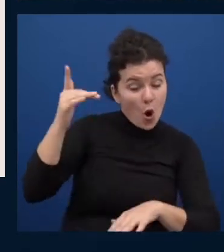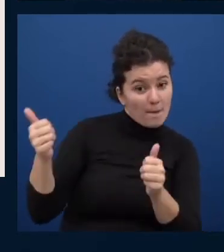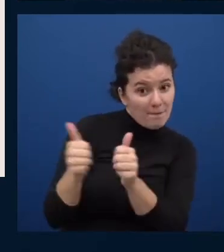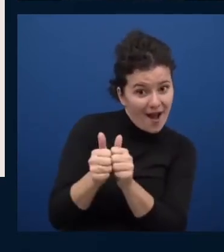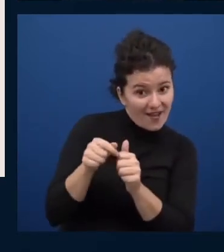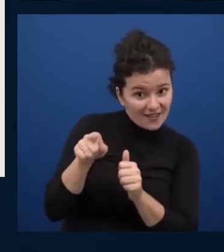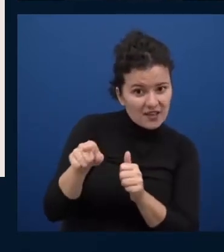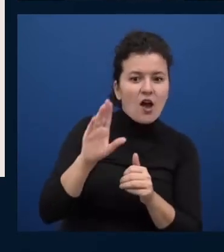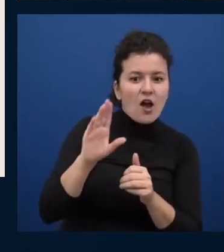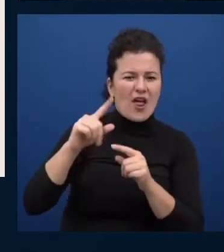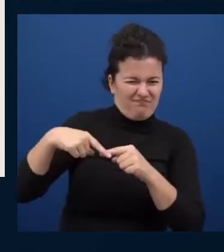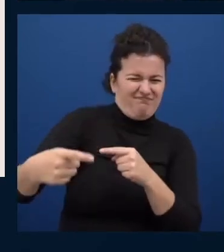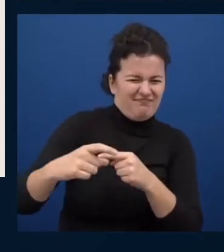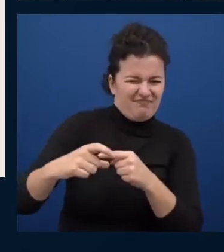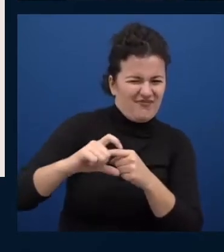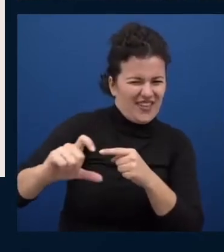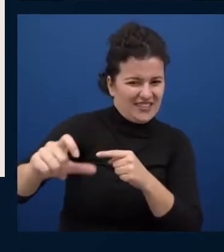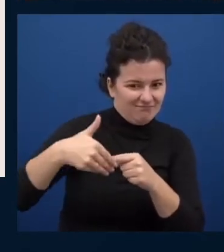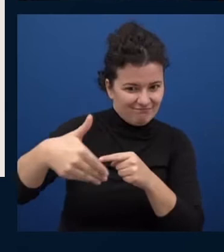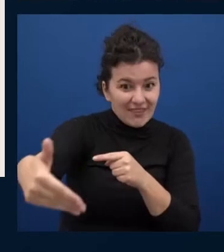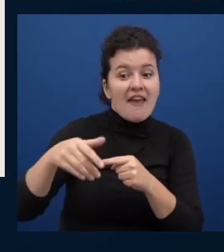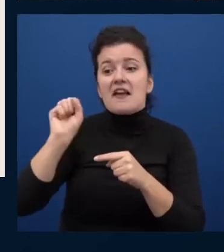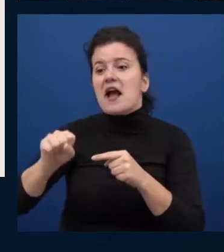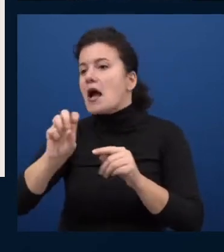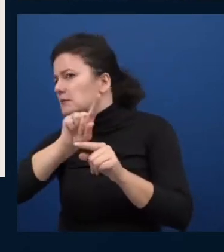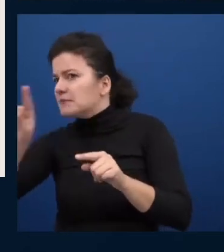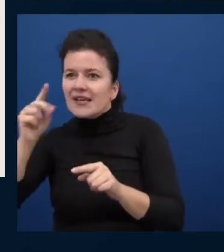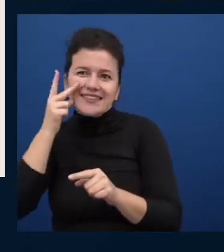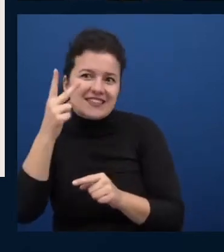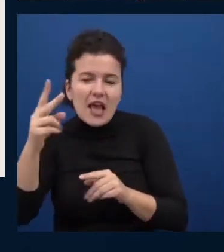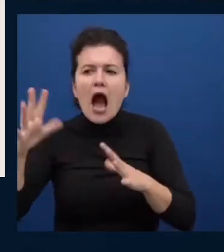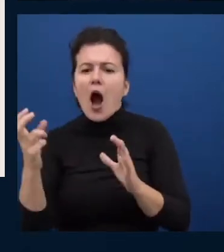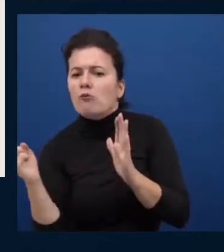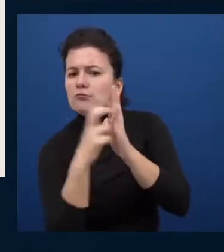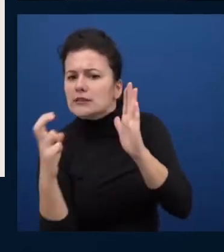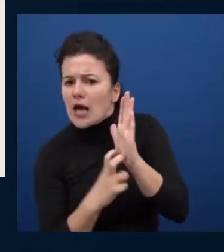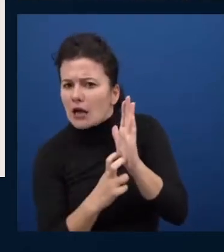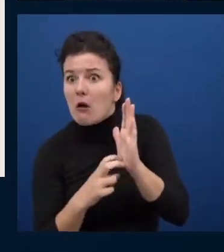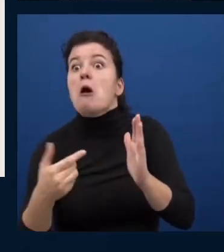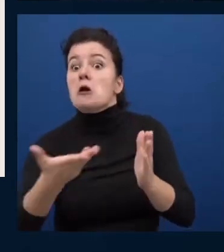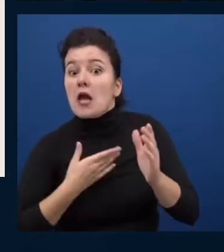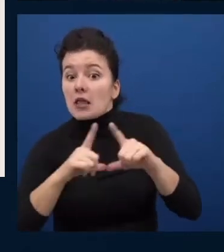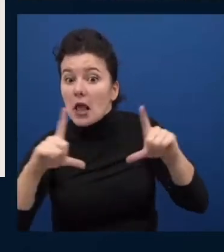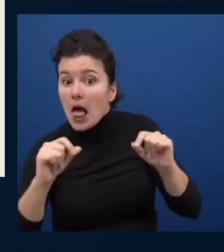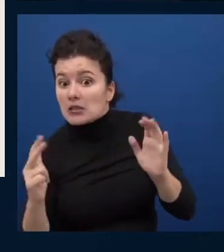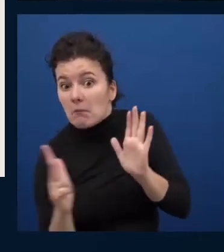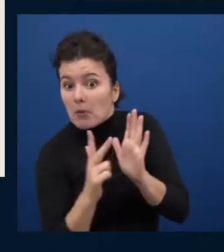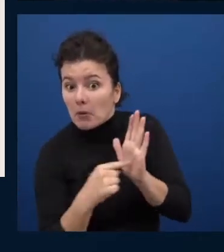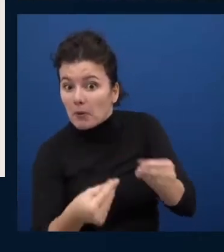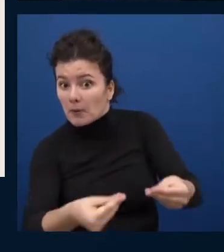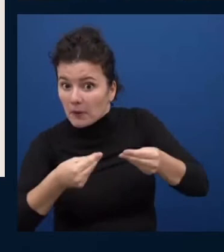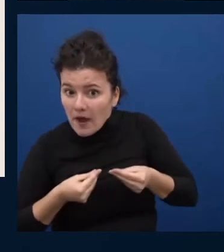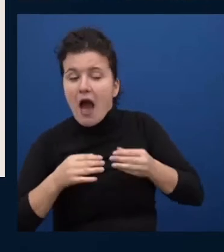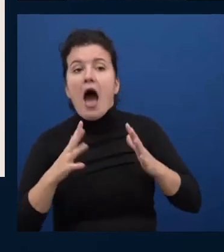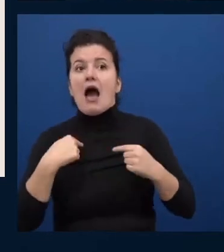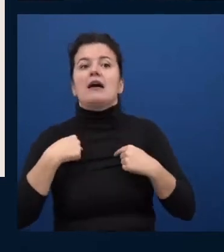in a couple of weeks, and there you'll get all the information about how you sign up and how you get your license, and then how you provide feedback. And